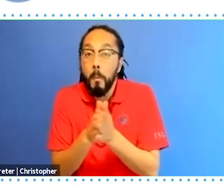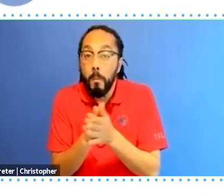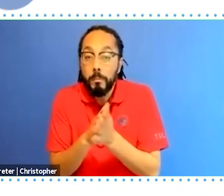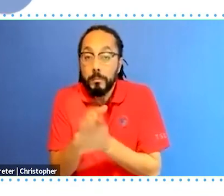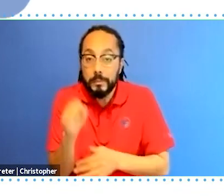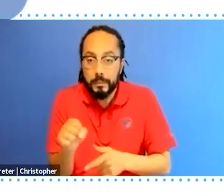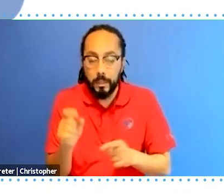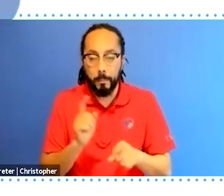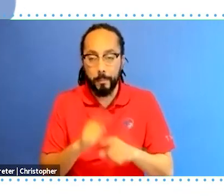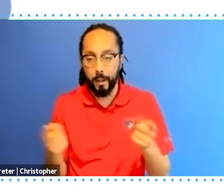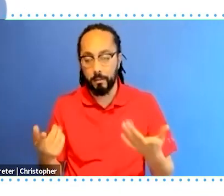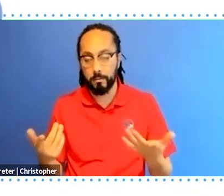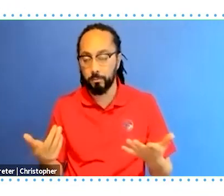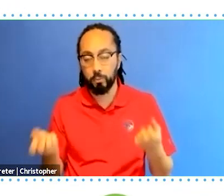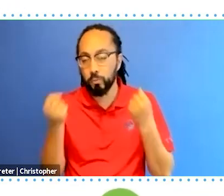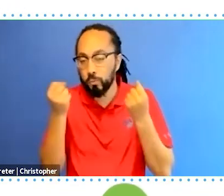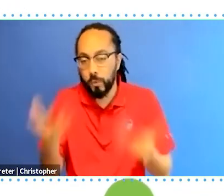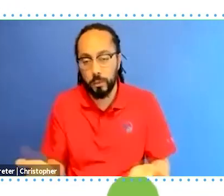be